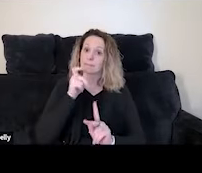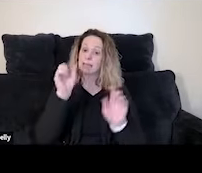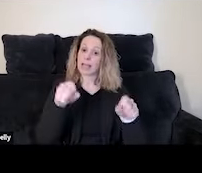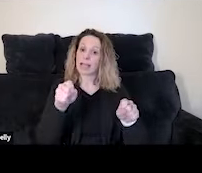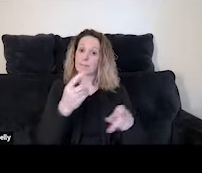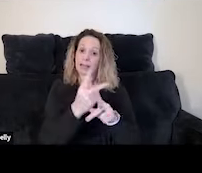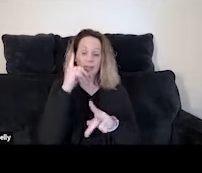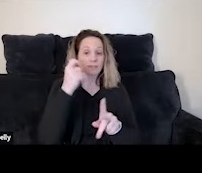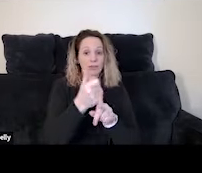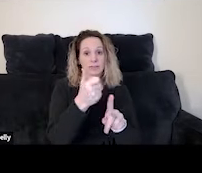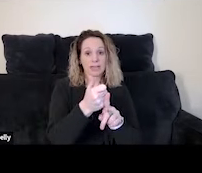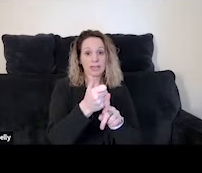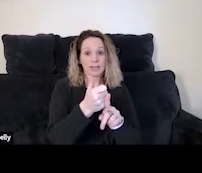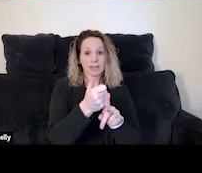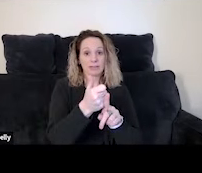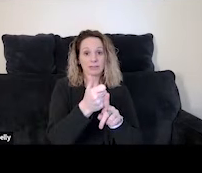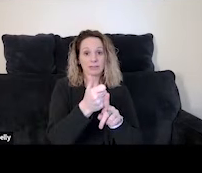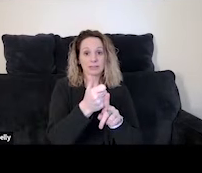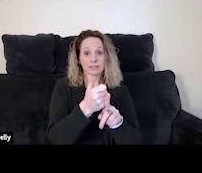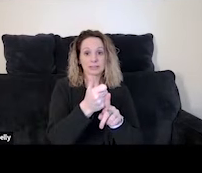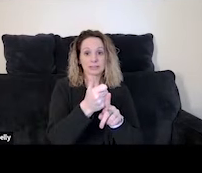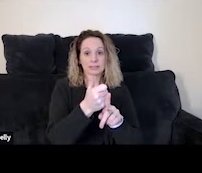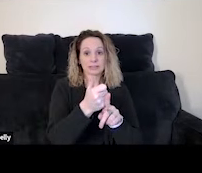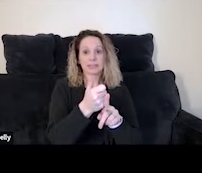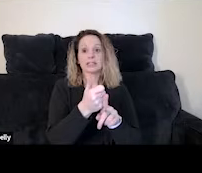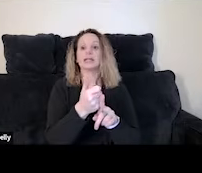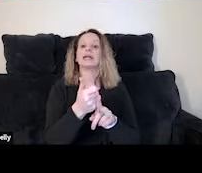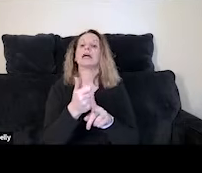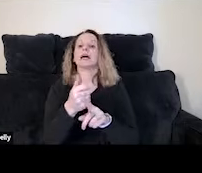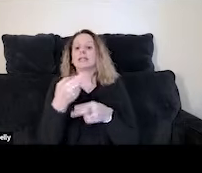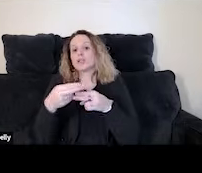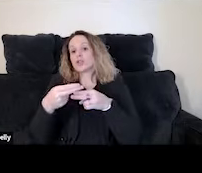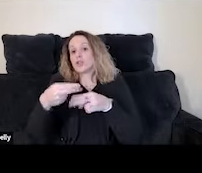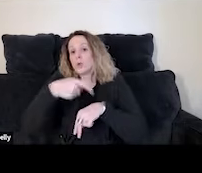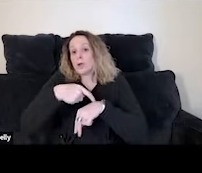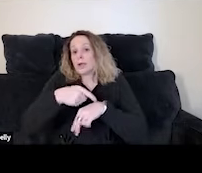for themselves and is furnished on a short-term